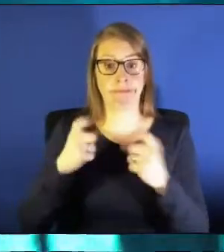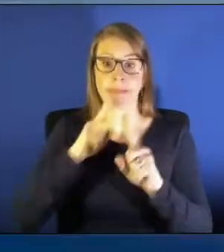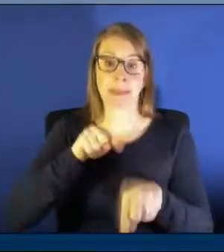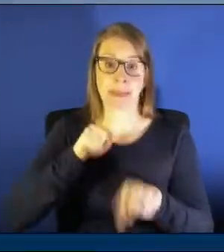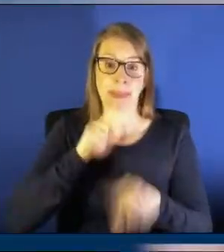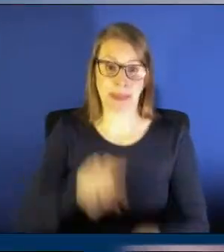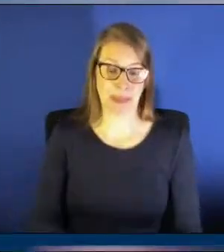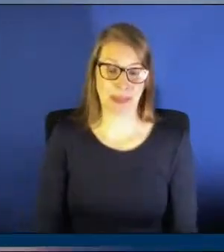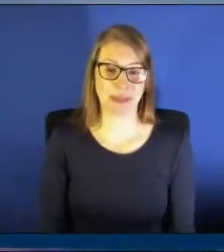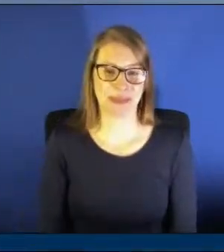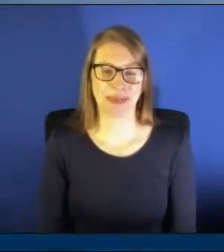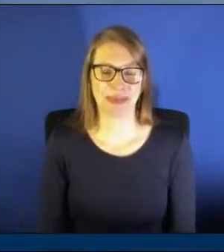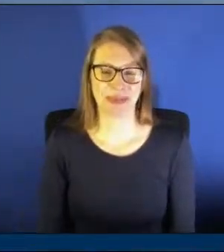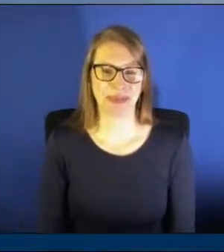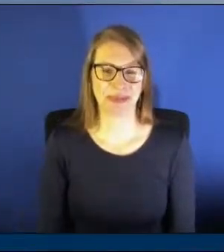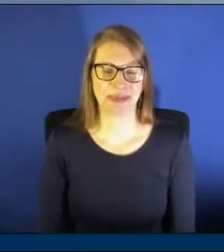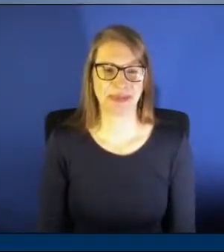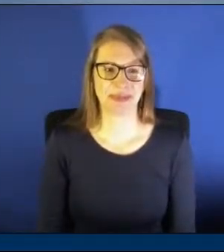quick.